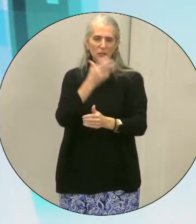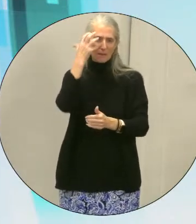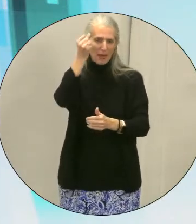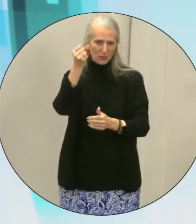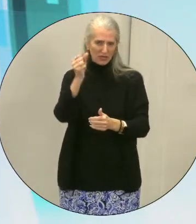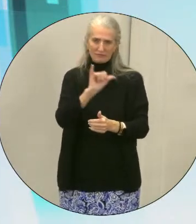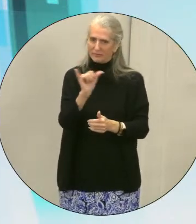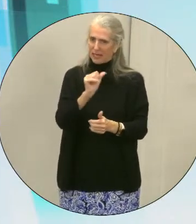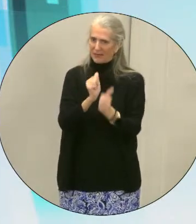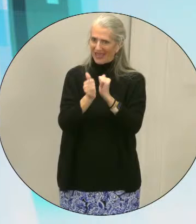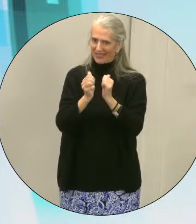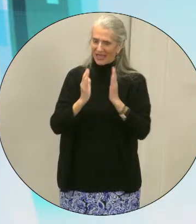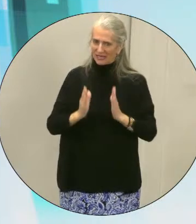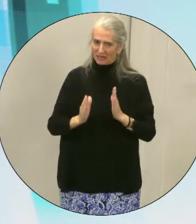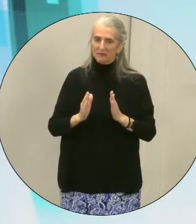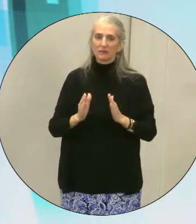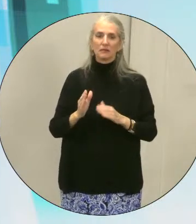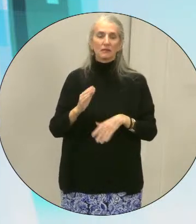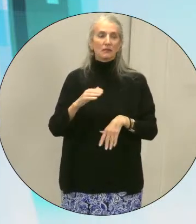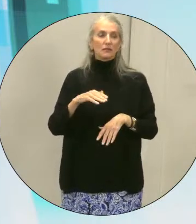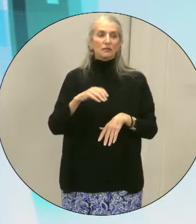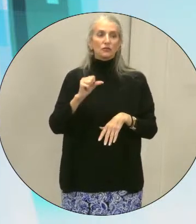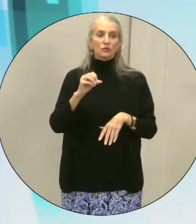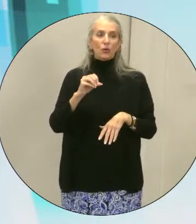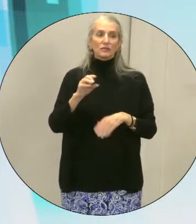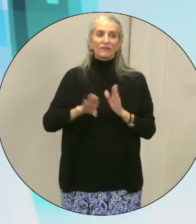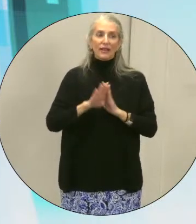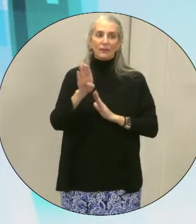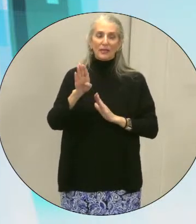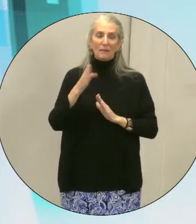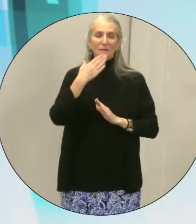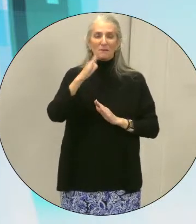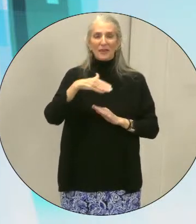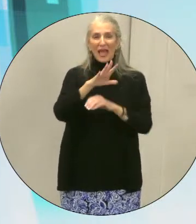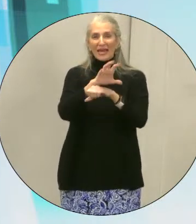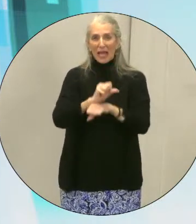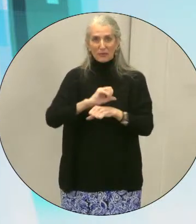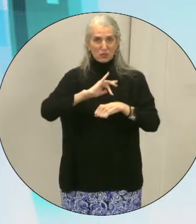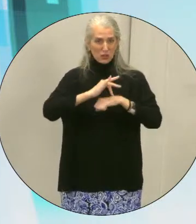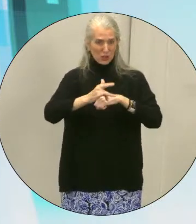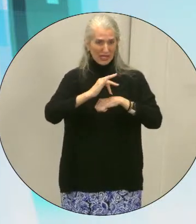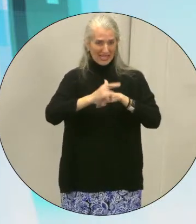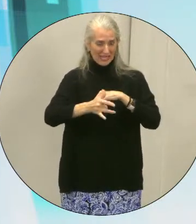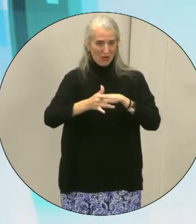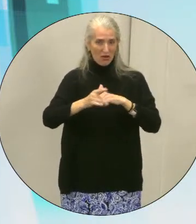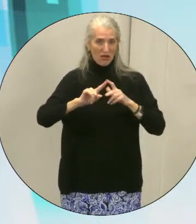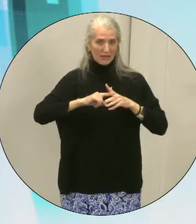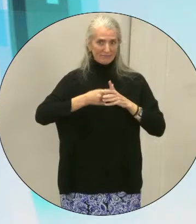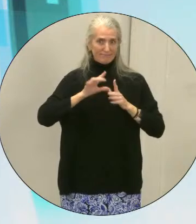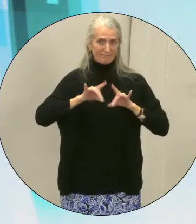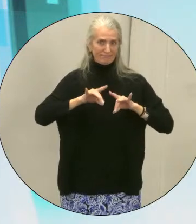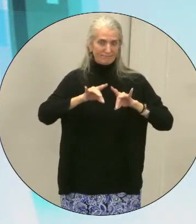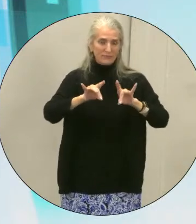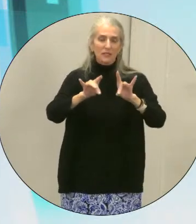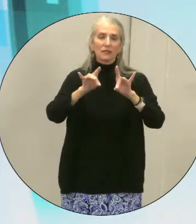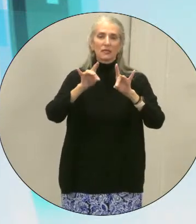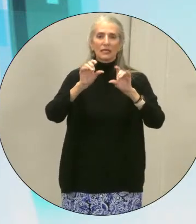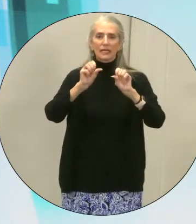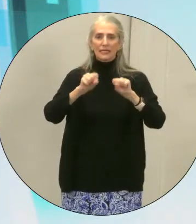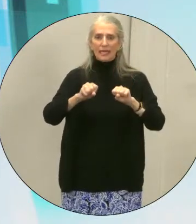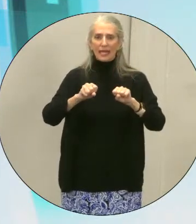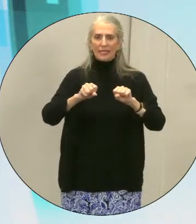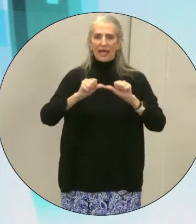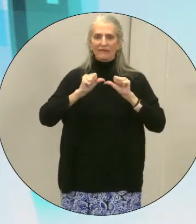poor technique can hinder an athlete, developing bad habits early on can have